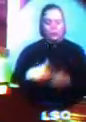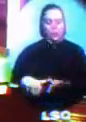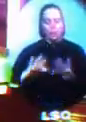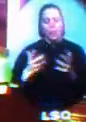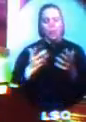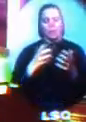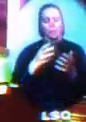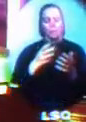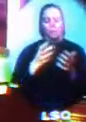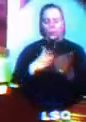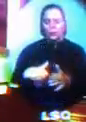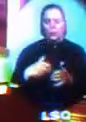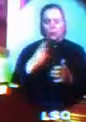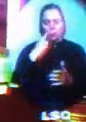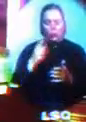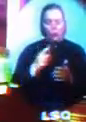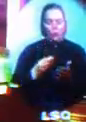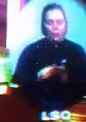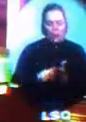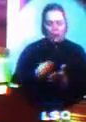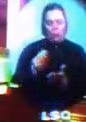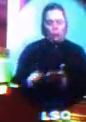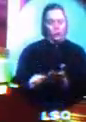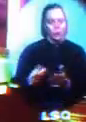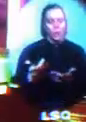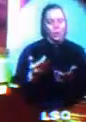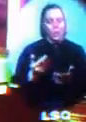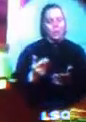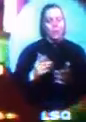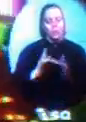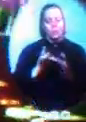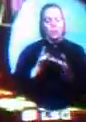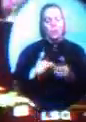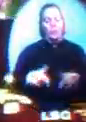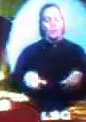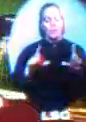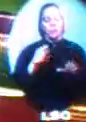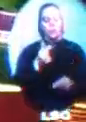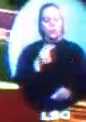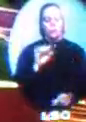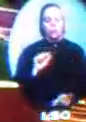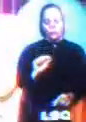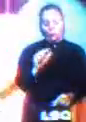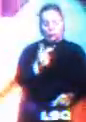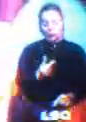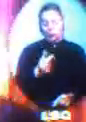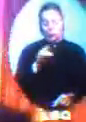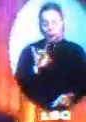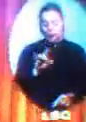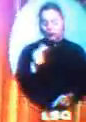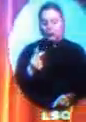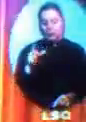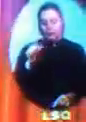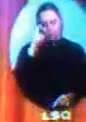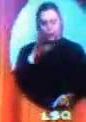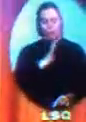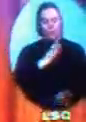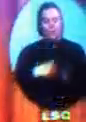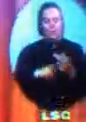the g20.gc.c website for the appropriate answers. The honourable member from Mississauga